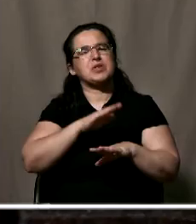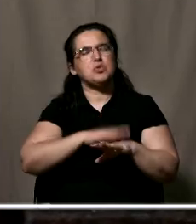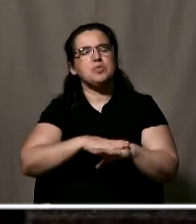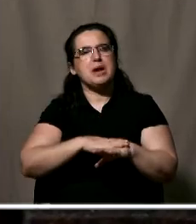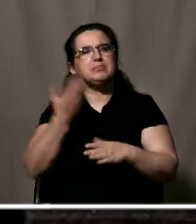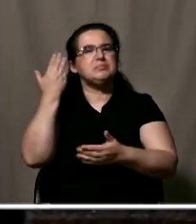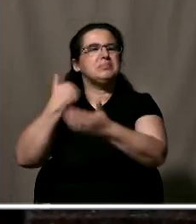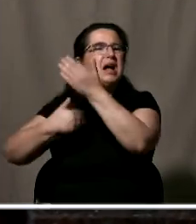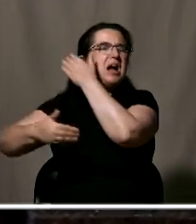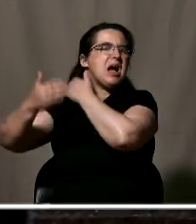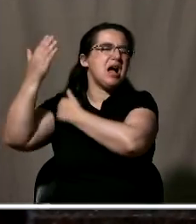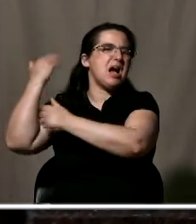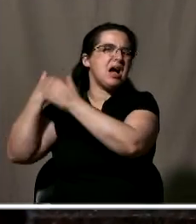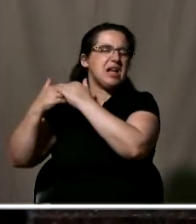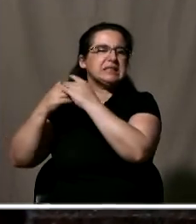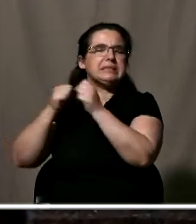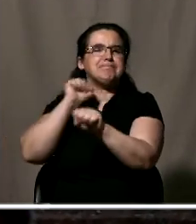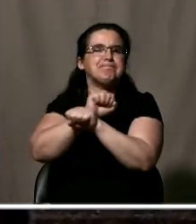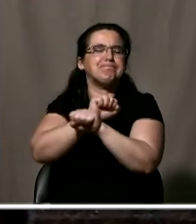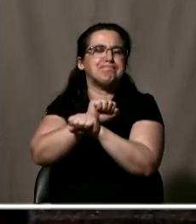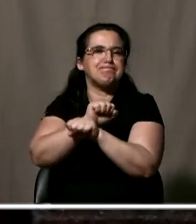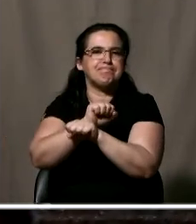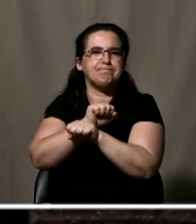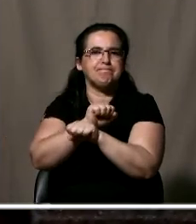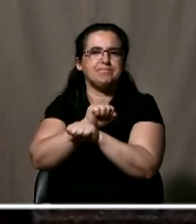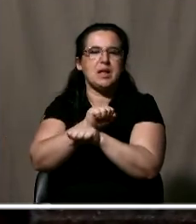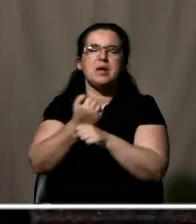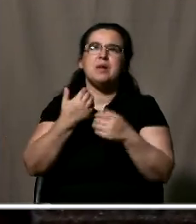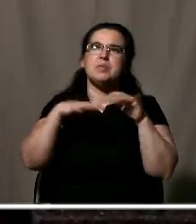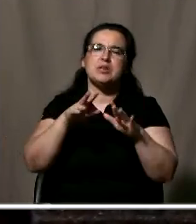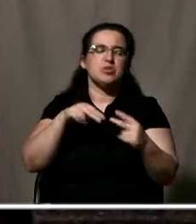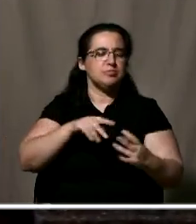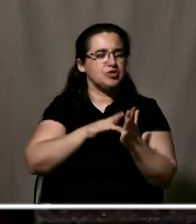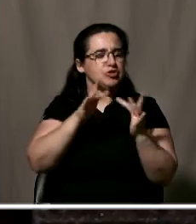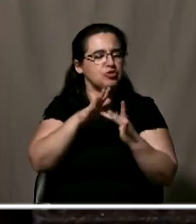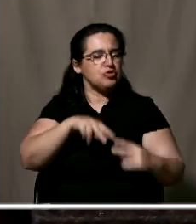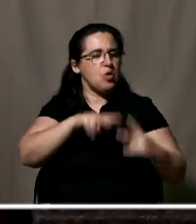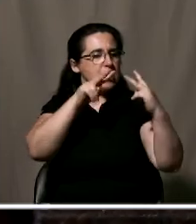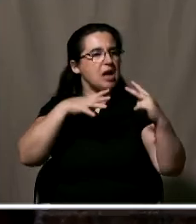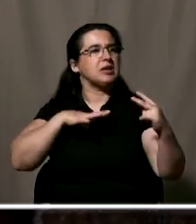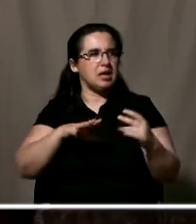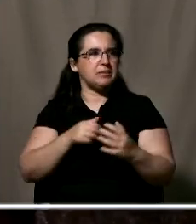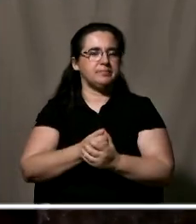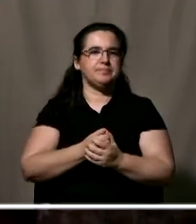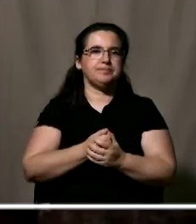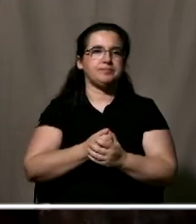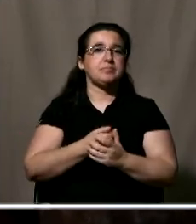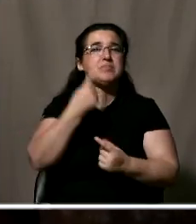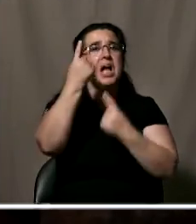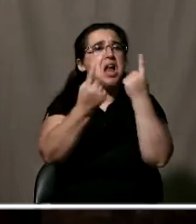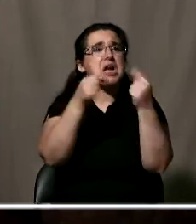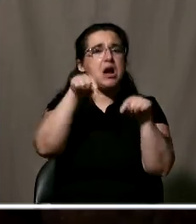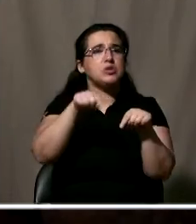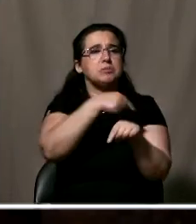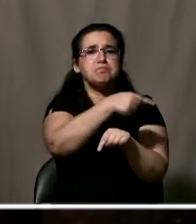pecados passados está a acorralar-vos. But today you want to look to Jesus. Mas hoje quero olhar para Jesus. Is there somebody here today? Haverá alguém hoje